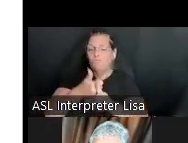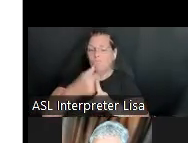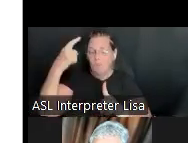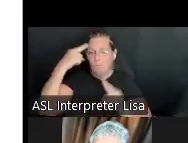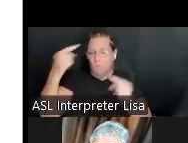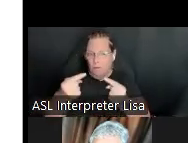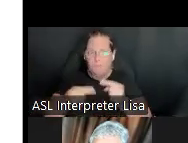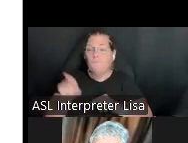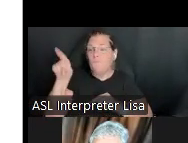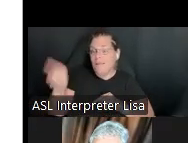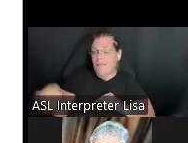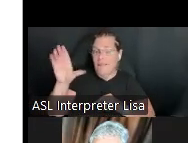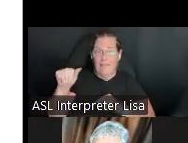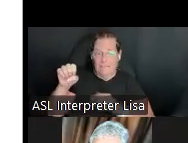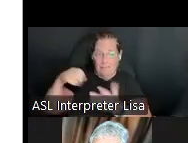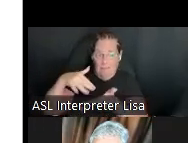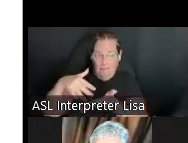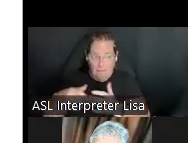pertaining to this case study,